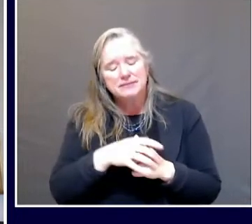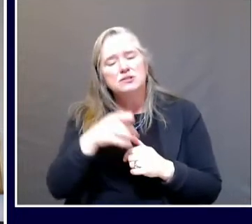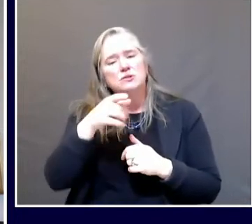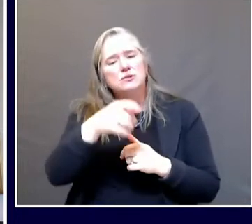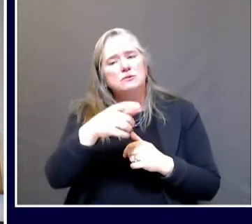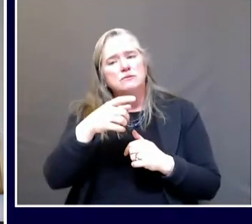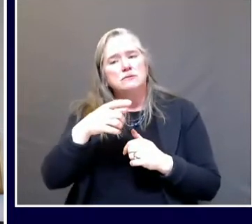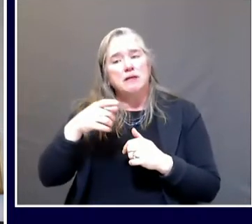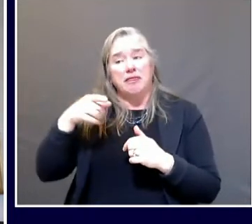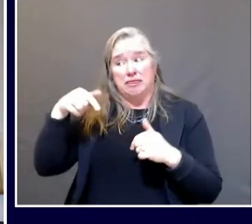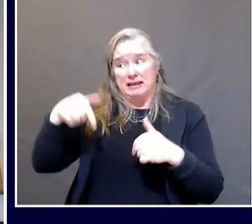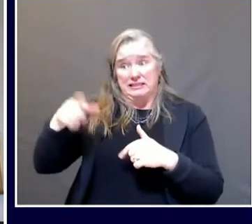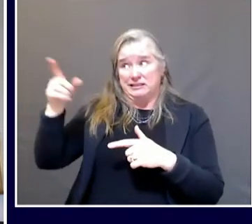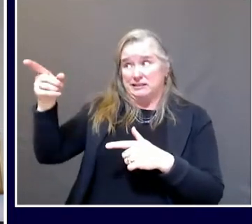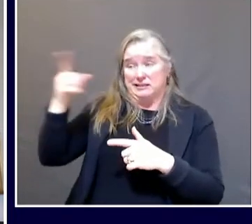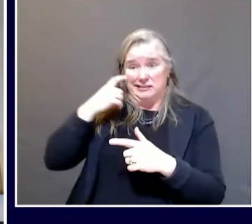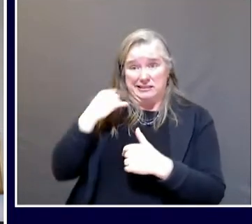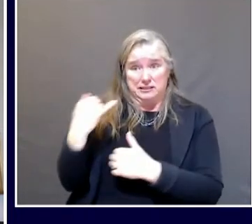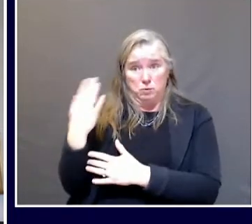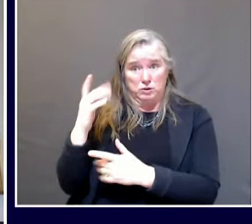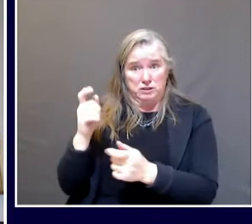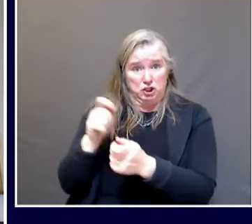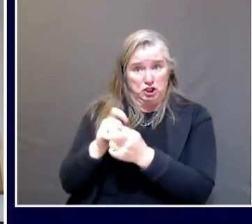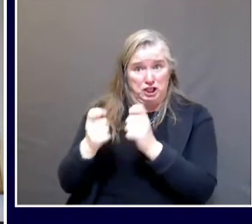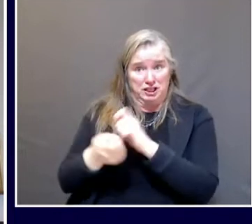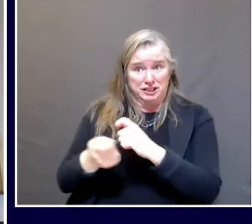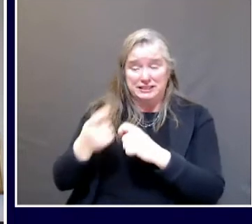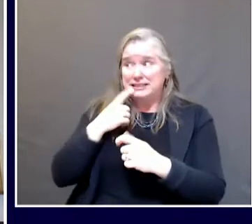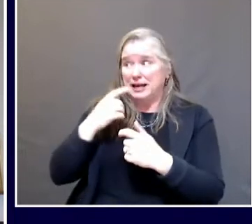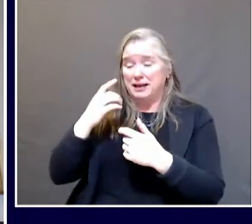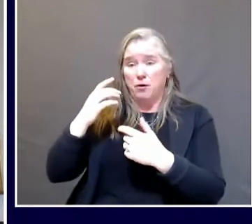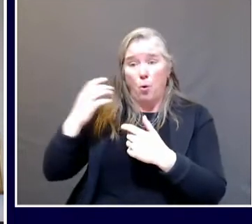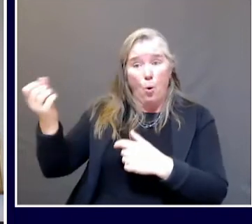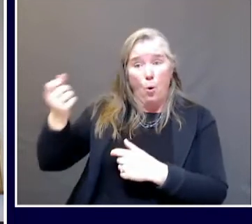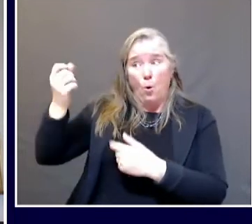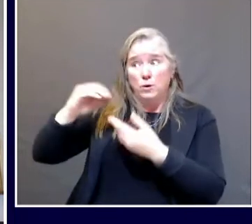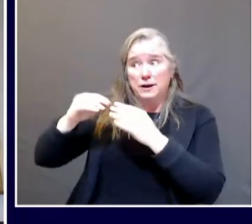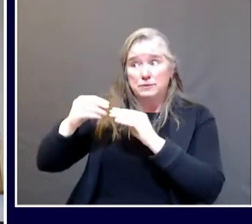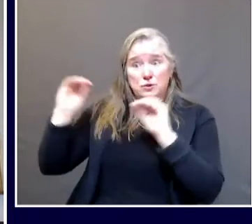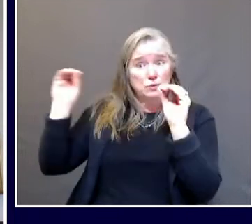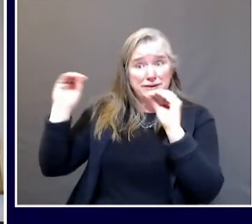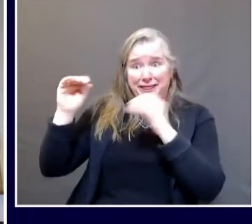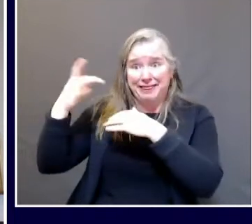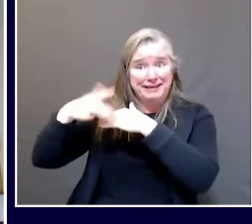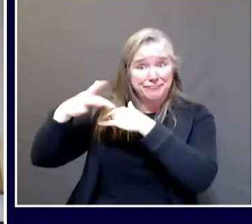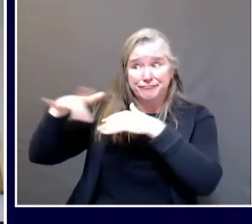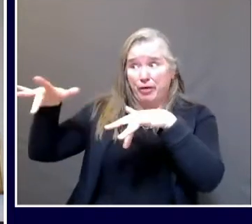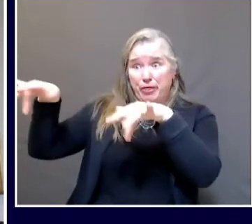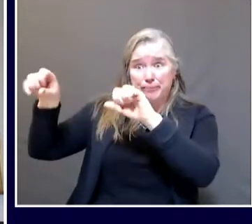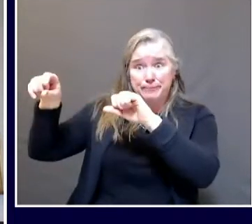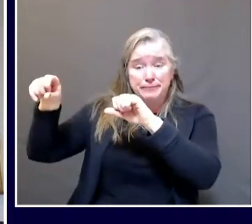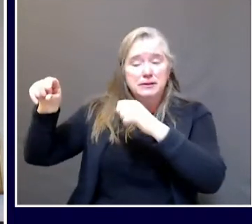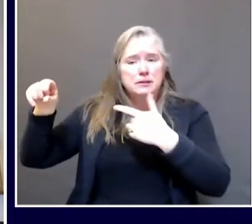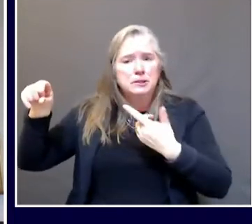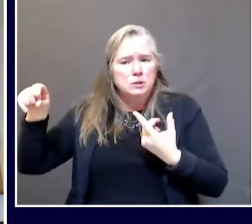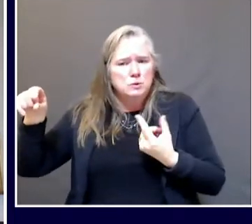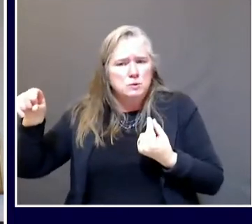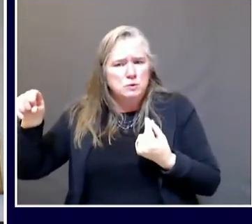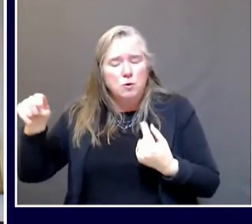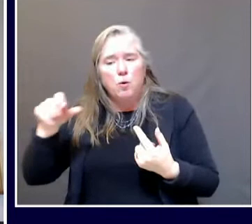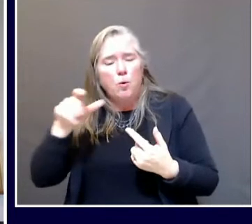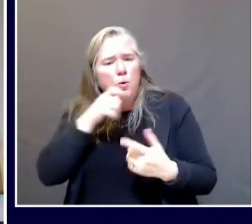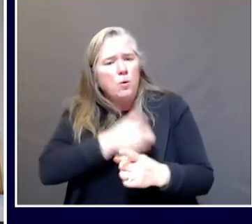sudden change by the federal government? I don't mean that, I mean that in this way. Is it people who are waiting on their second dose